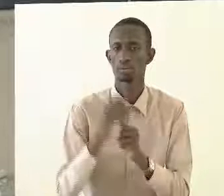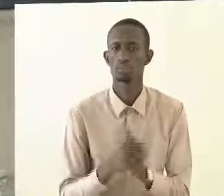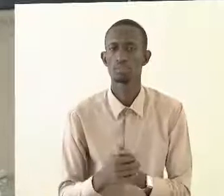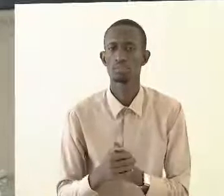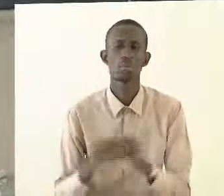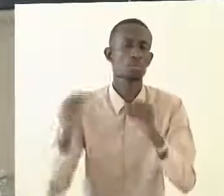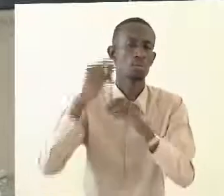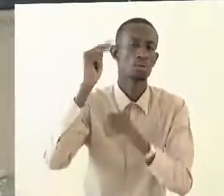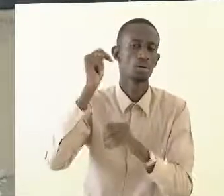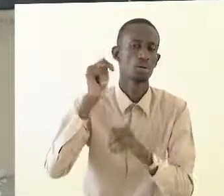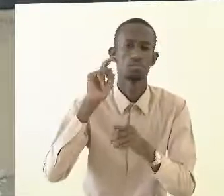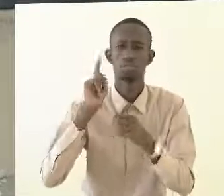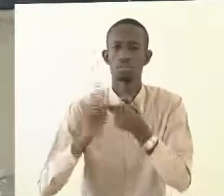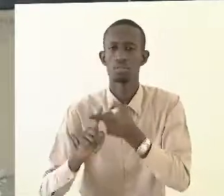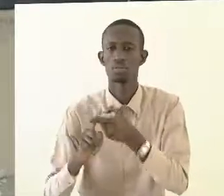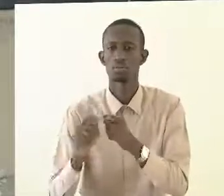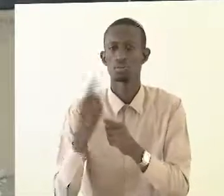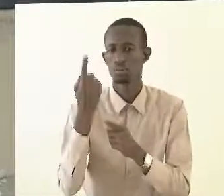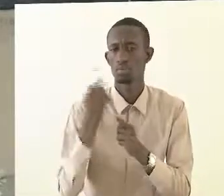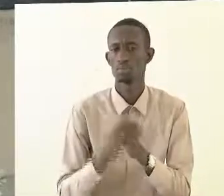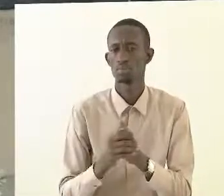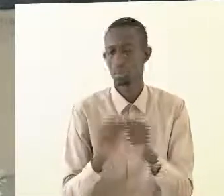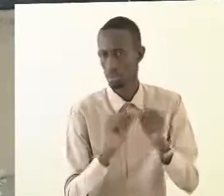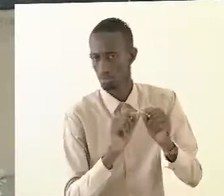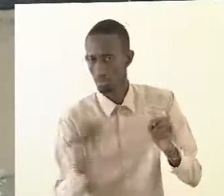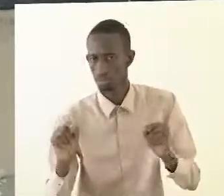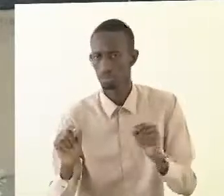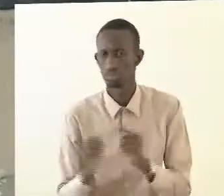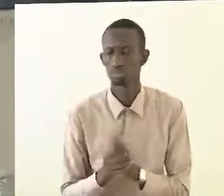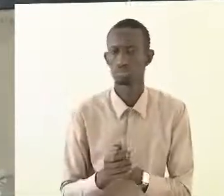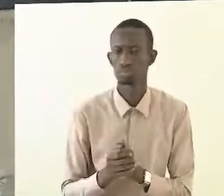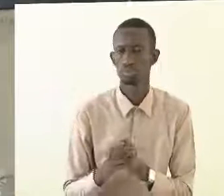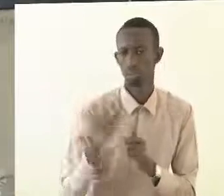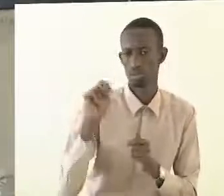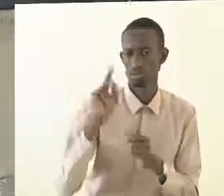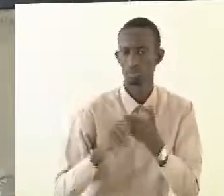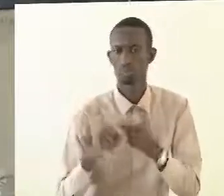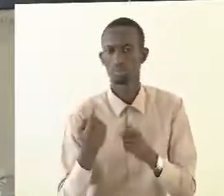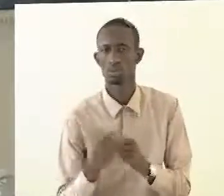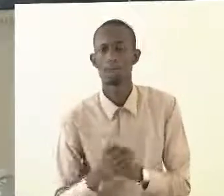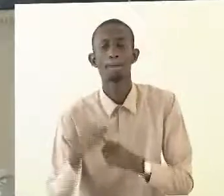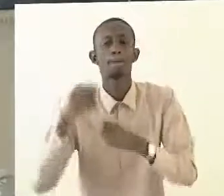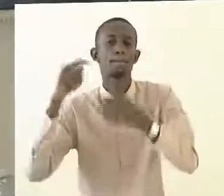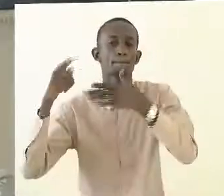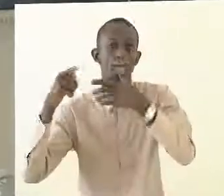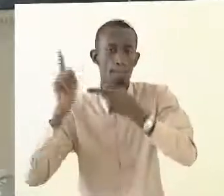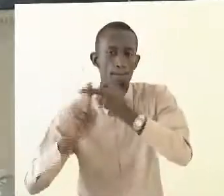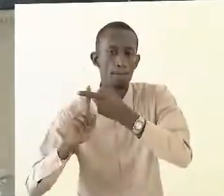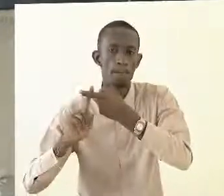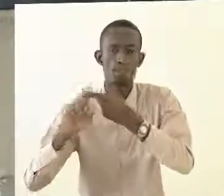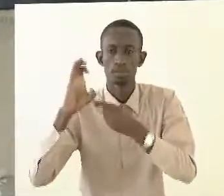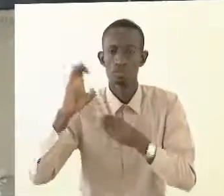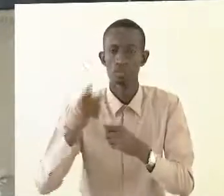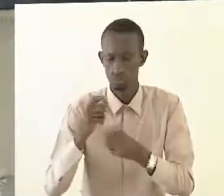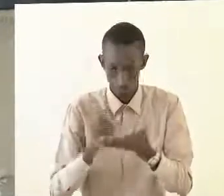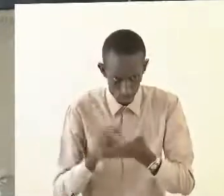n plus 1 divided by n plus 1, then plus c. Observing these two functions, for